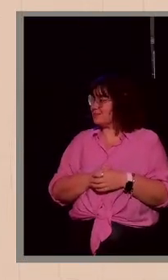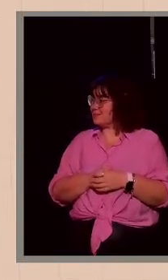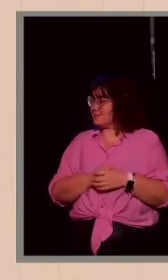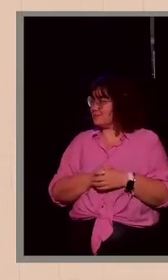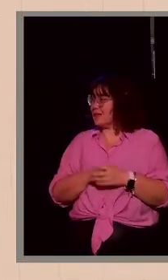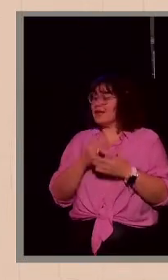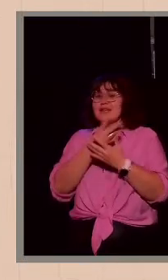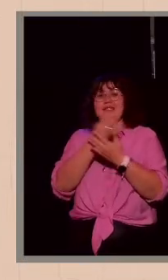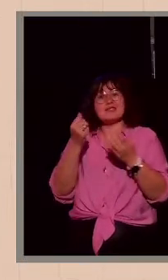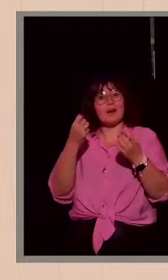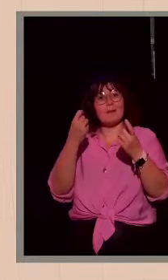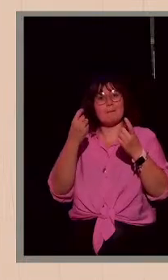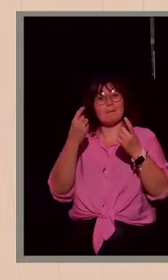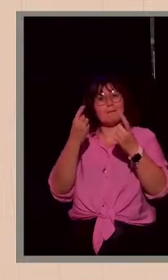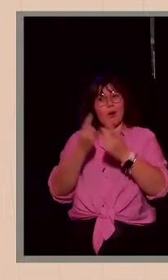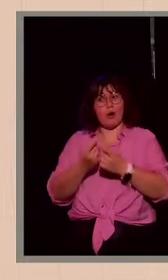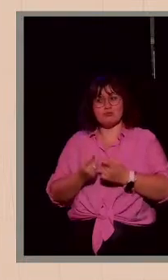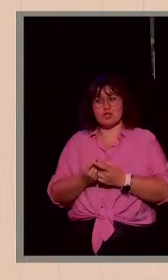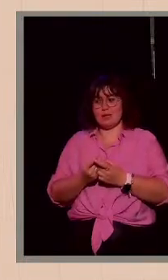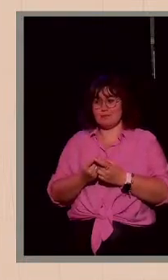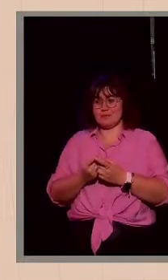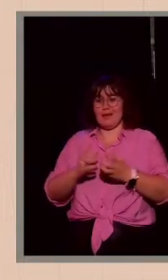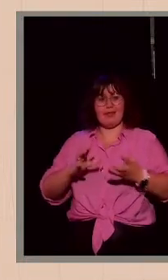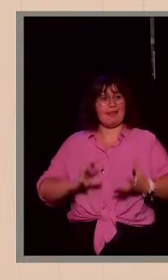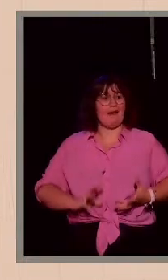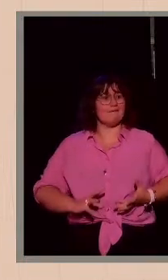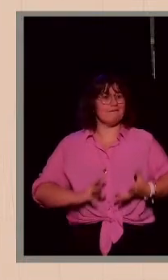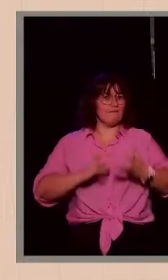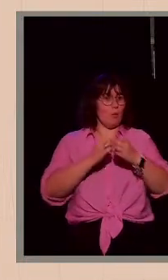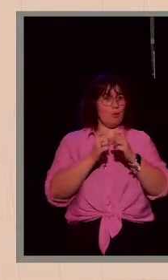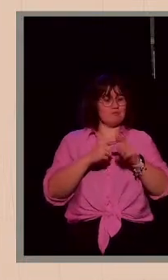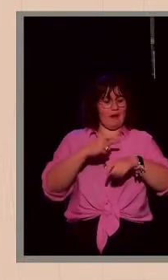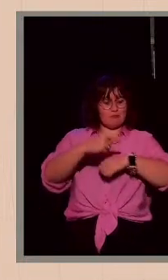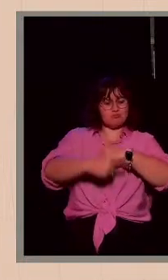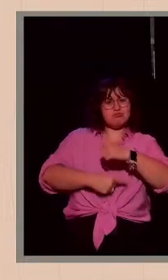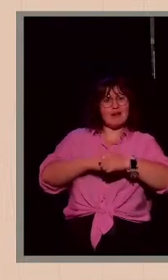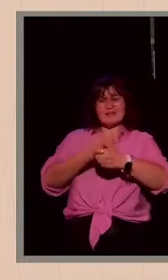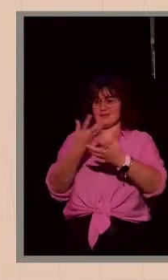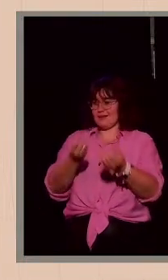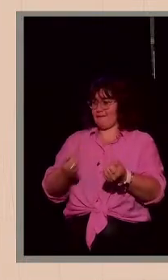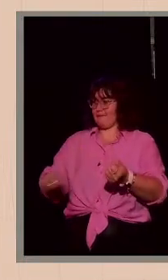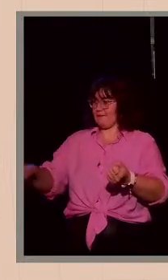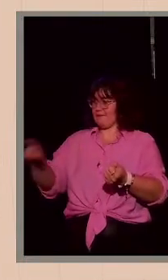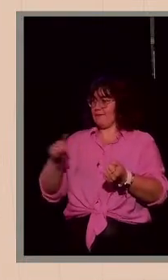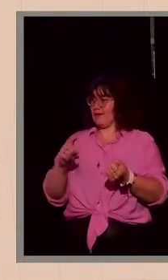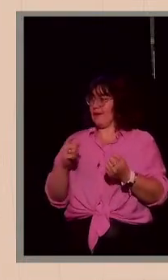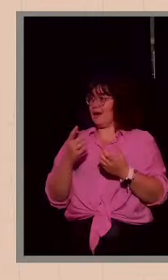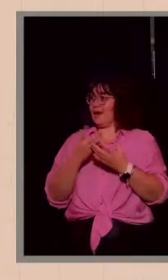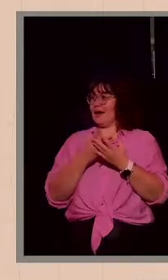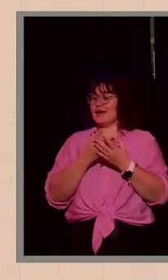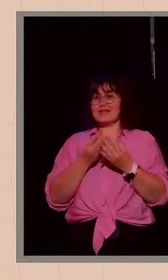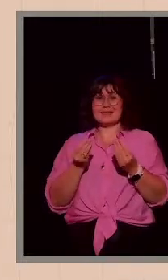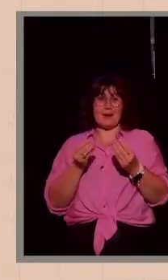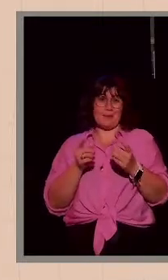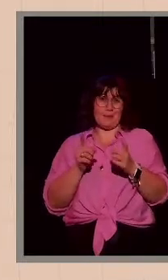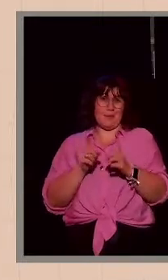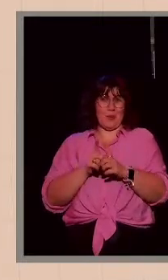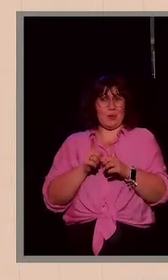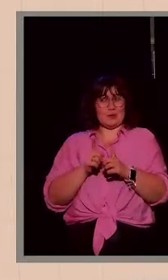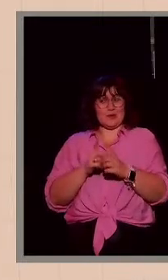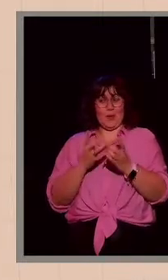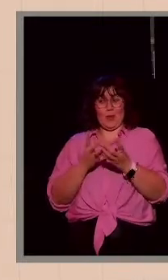some objects that are kind of formed a bit like bracelets, and also